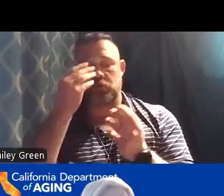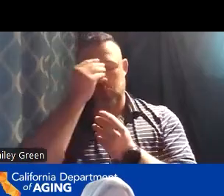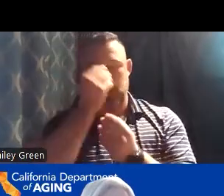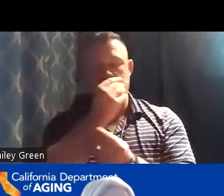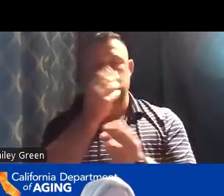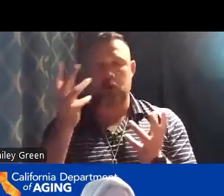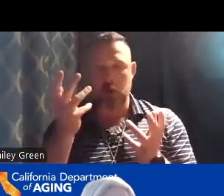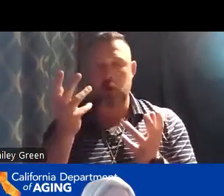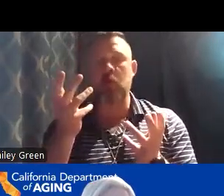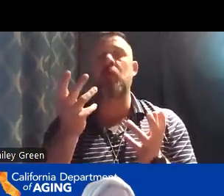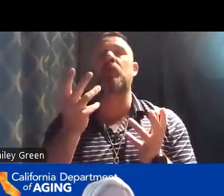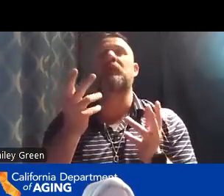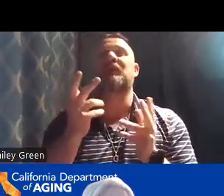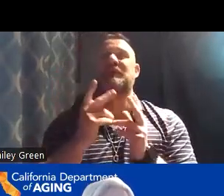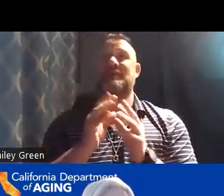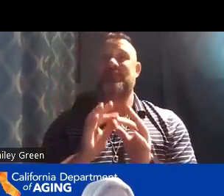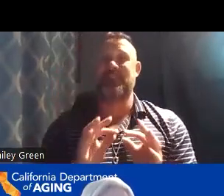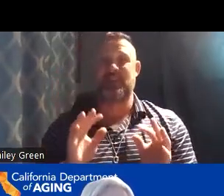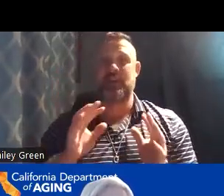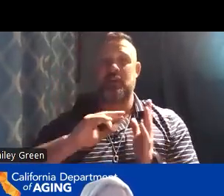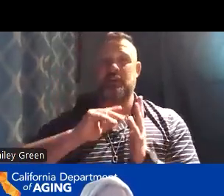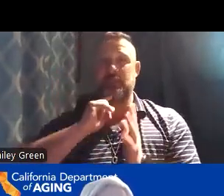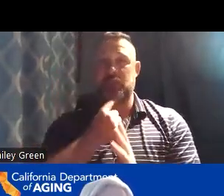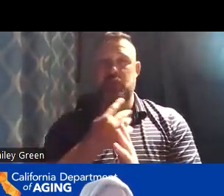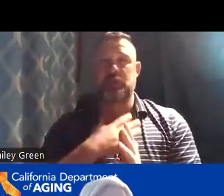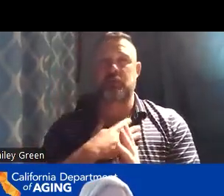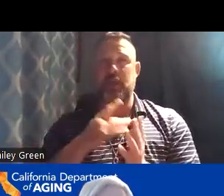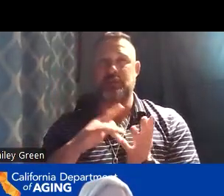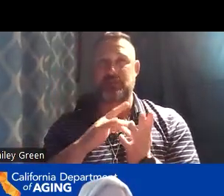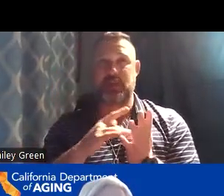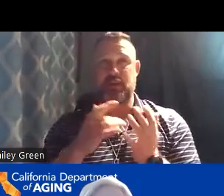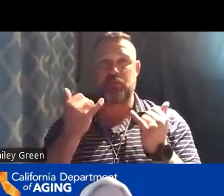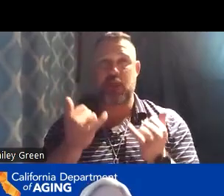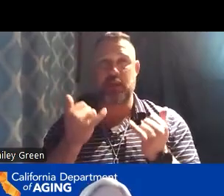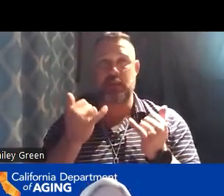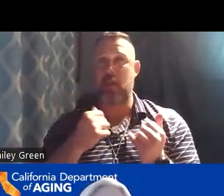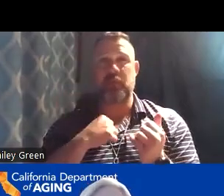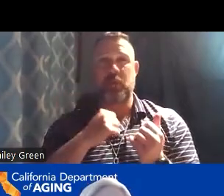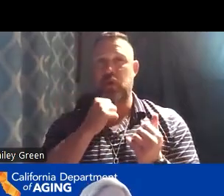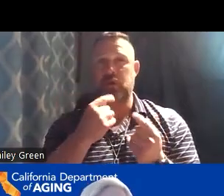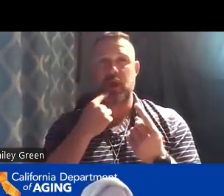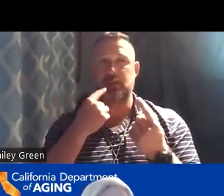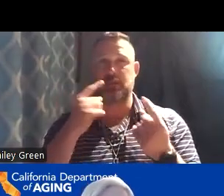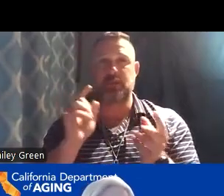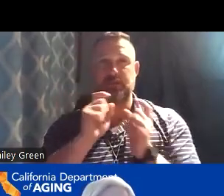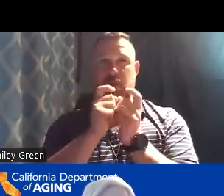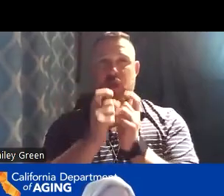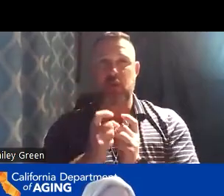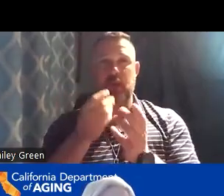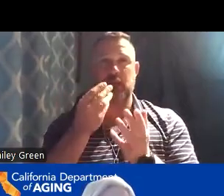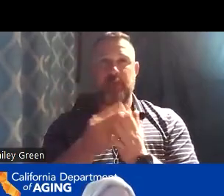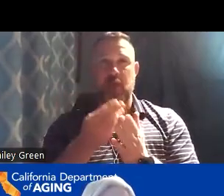that it has become critical at my center. At this point, if we are not successful in augmented funding for the